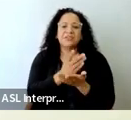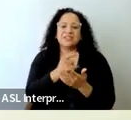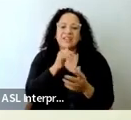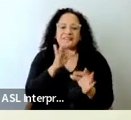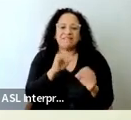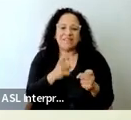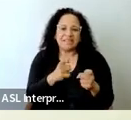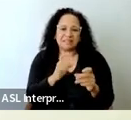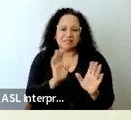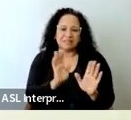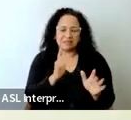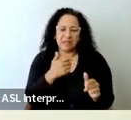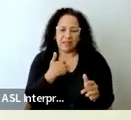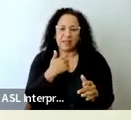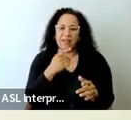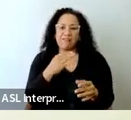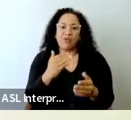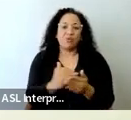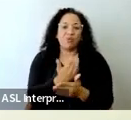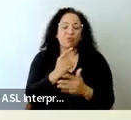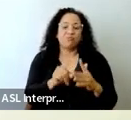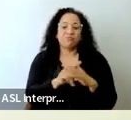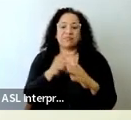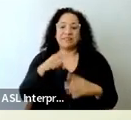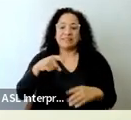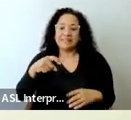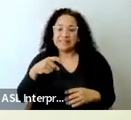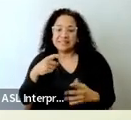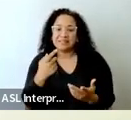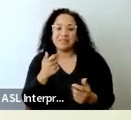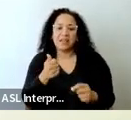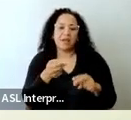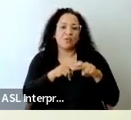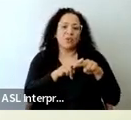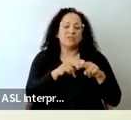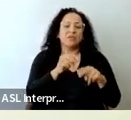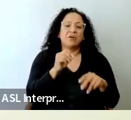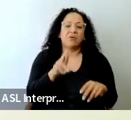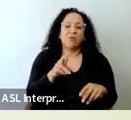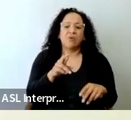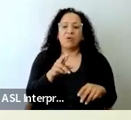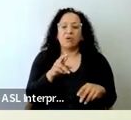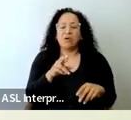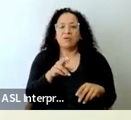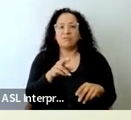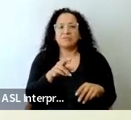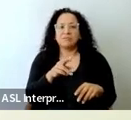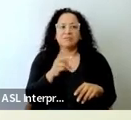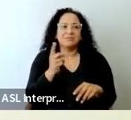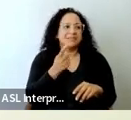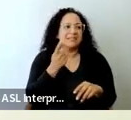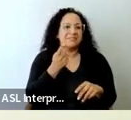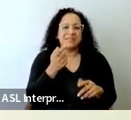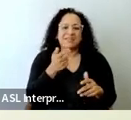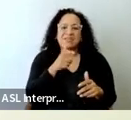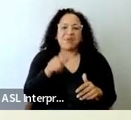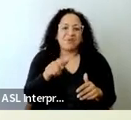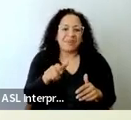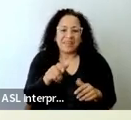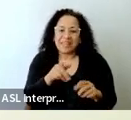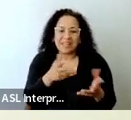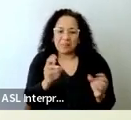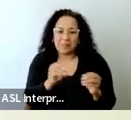So if there are new needs that are identified, it can be increased, or something's no longer needed, it can be